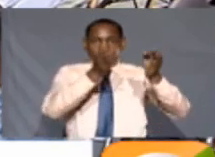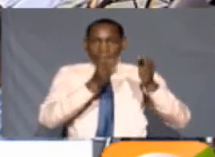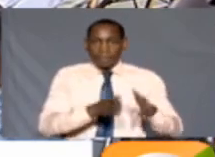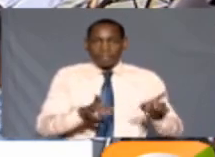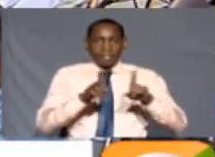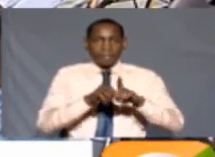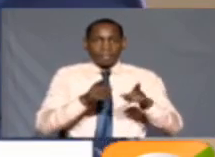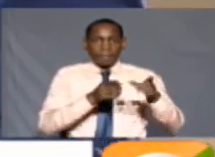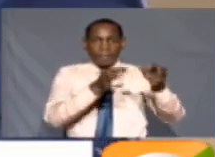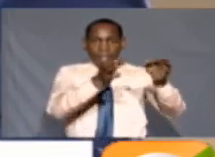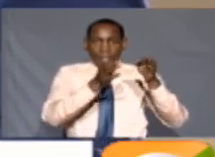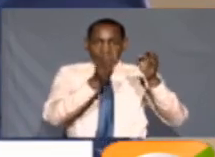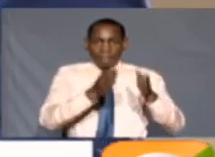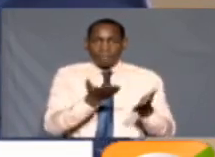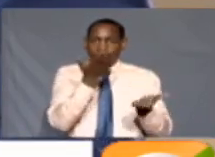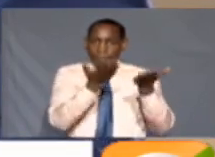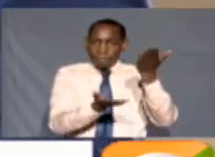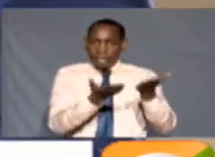they are the ones who balance the books?